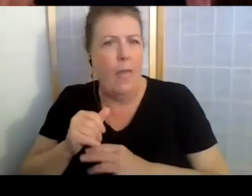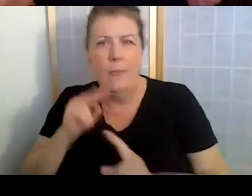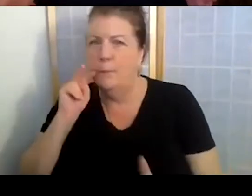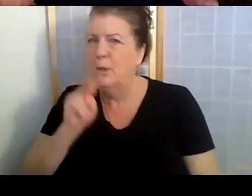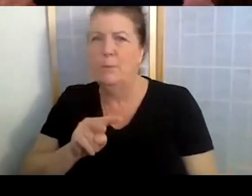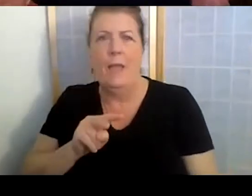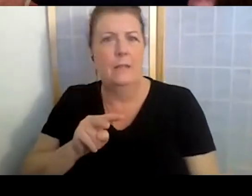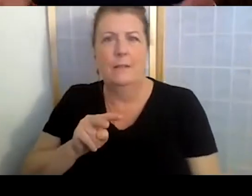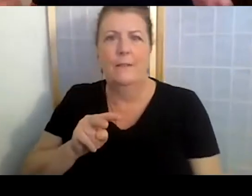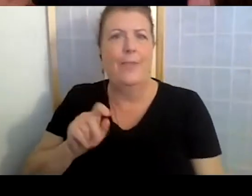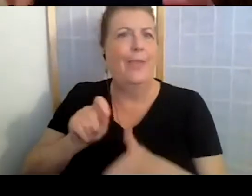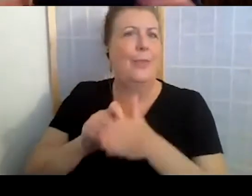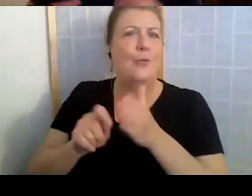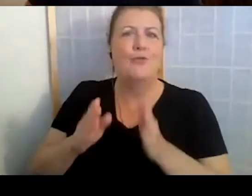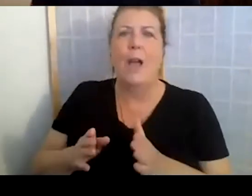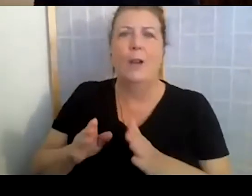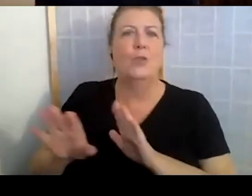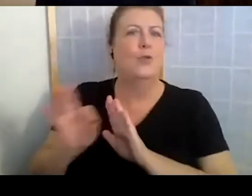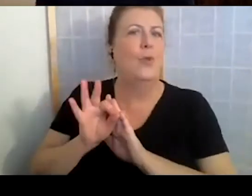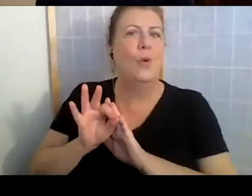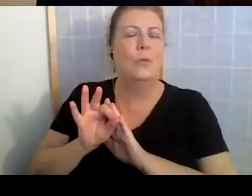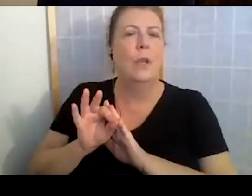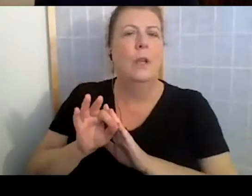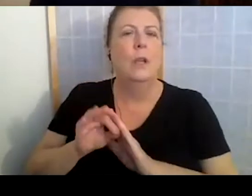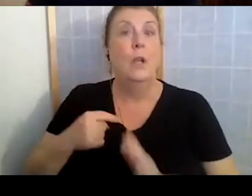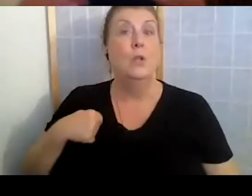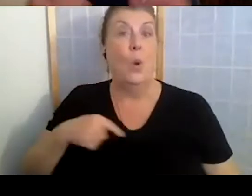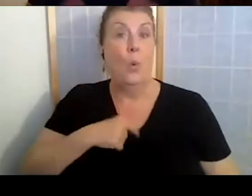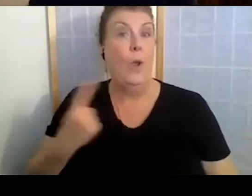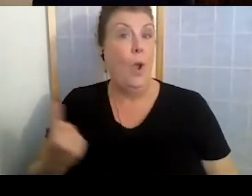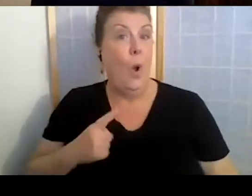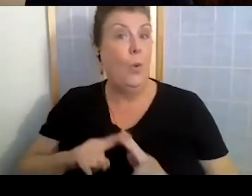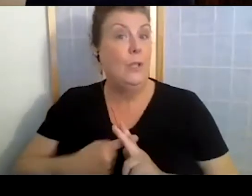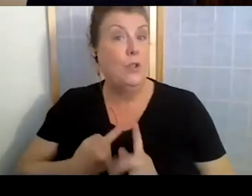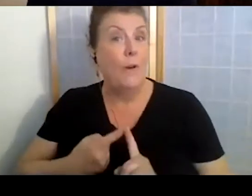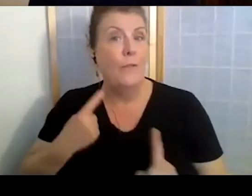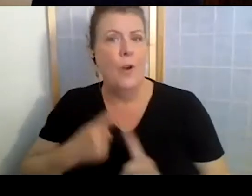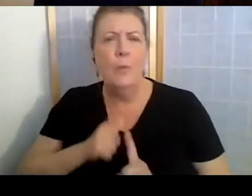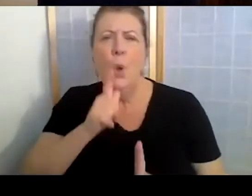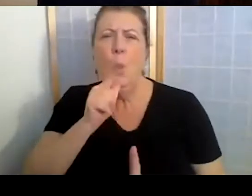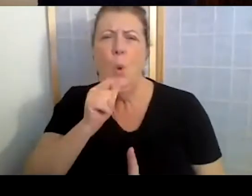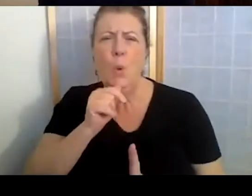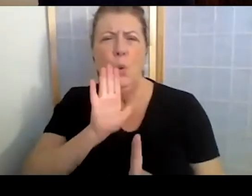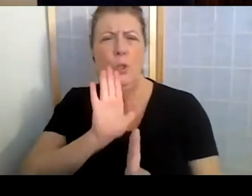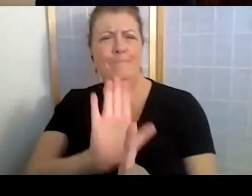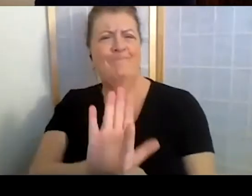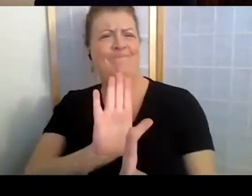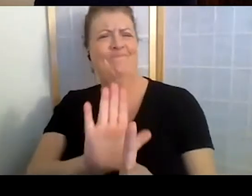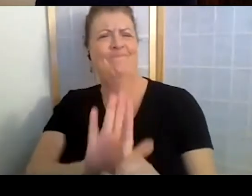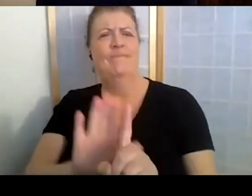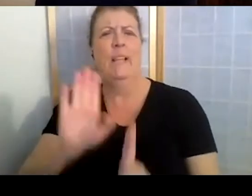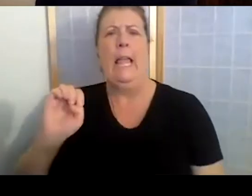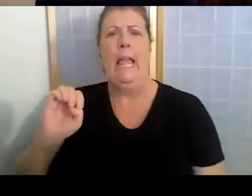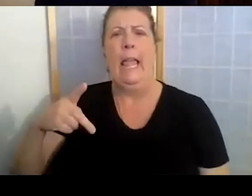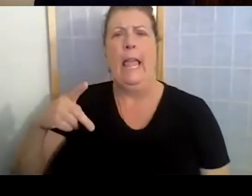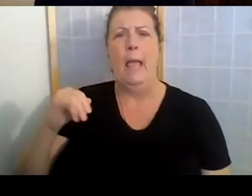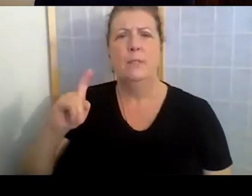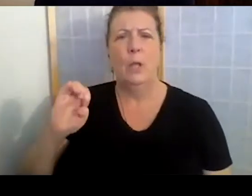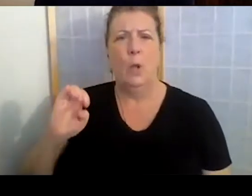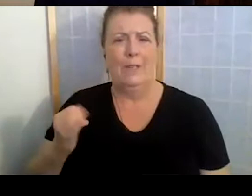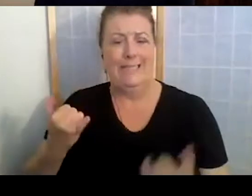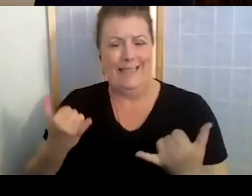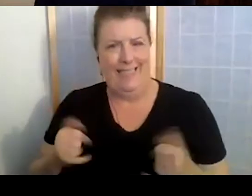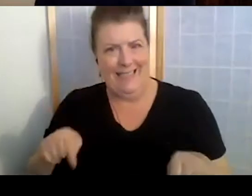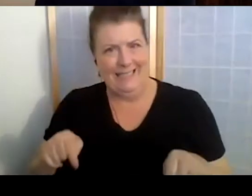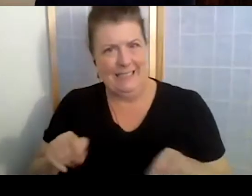we always start from whose episode is this? And again, I think that I have to say, you know, and I think I speak for